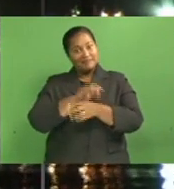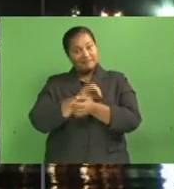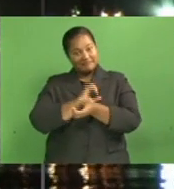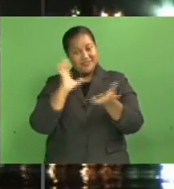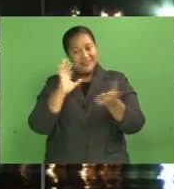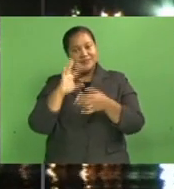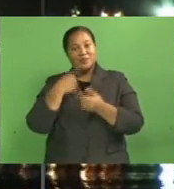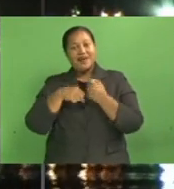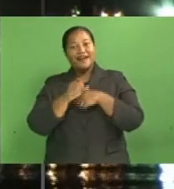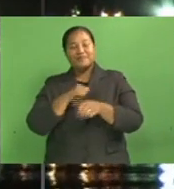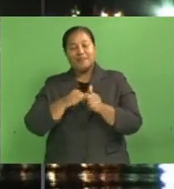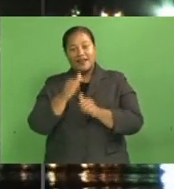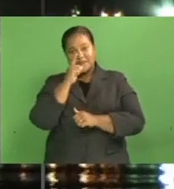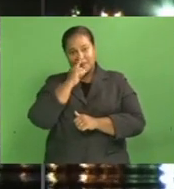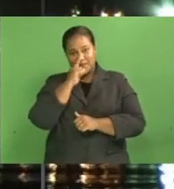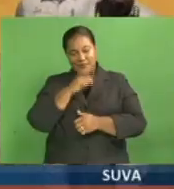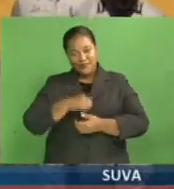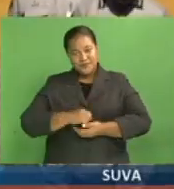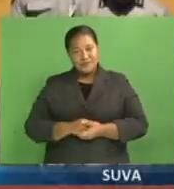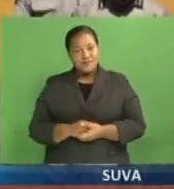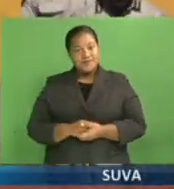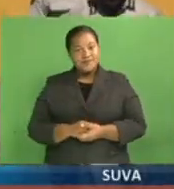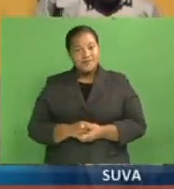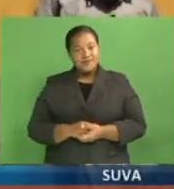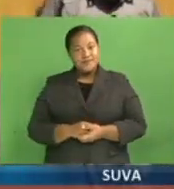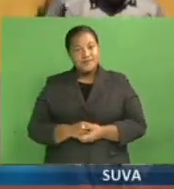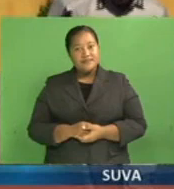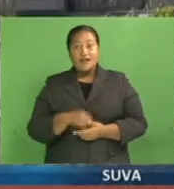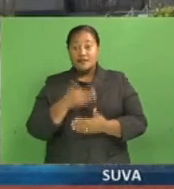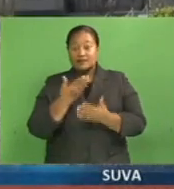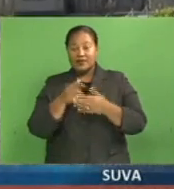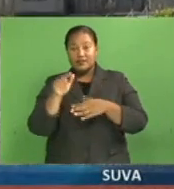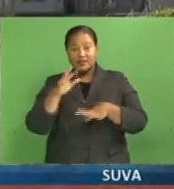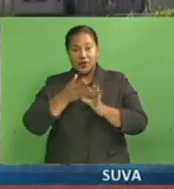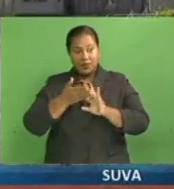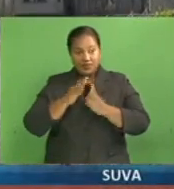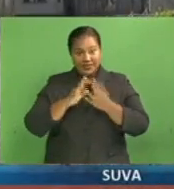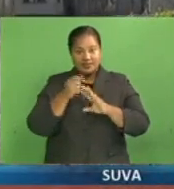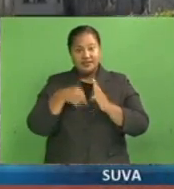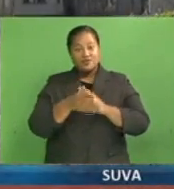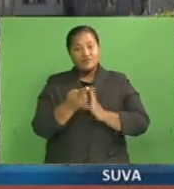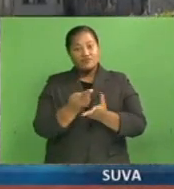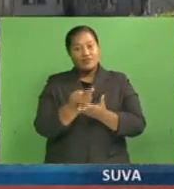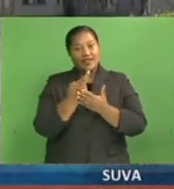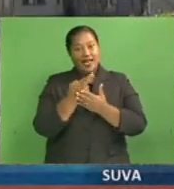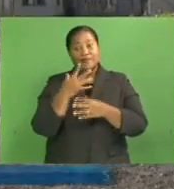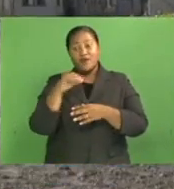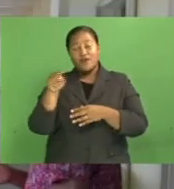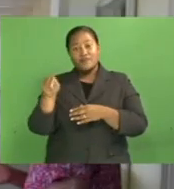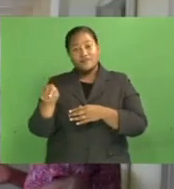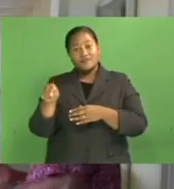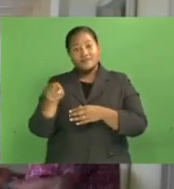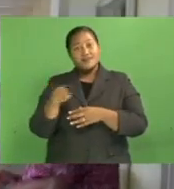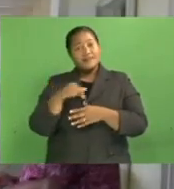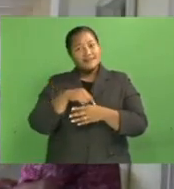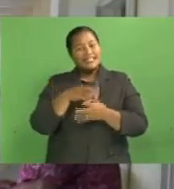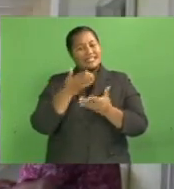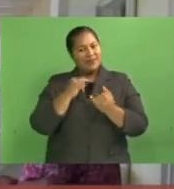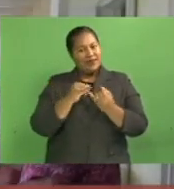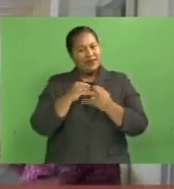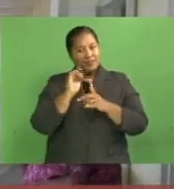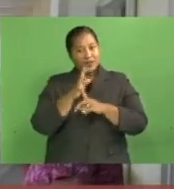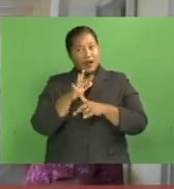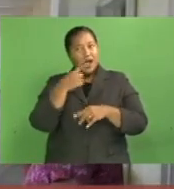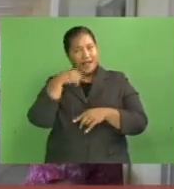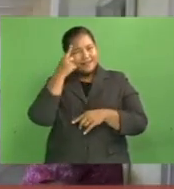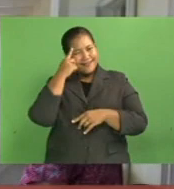Venina Rakautonga has more. The role of the community in the rehabilitation of inmates is crucial. I think the Fiji